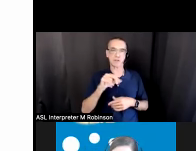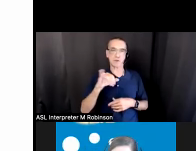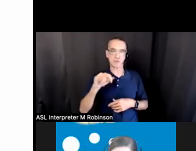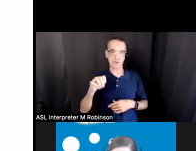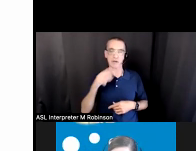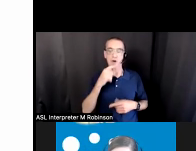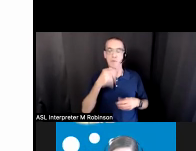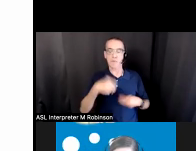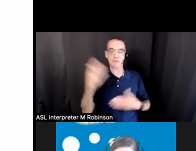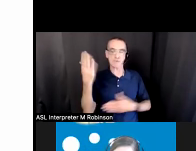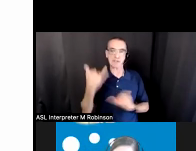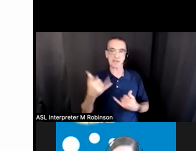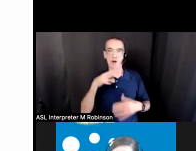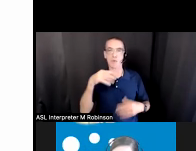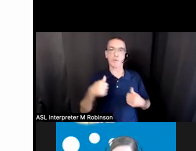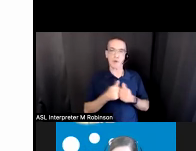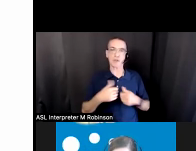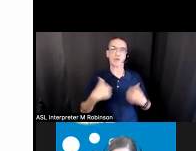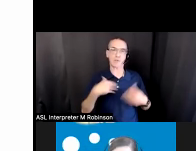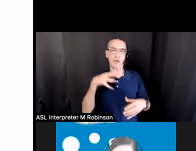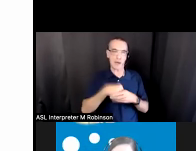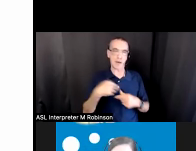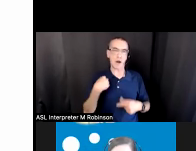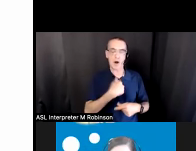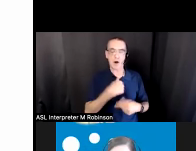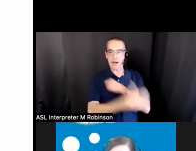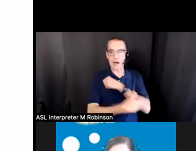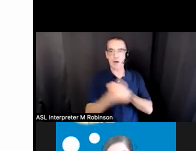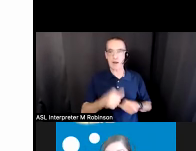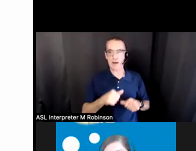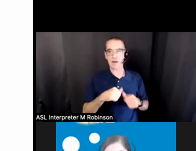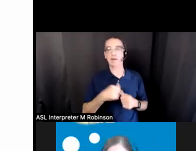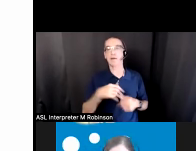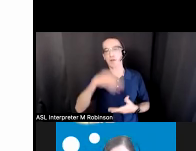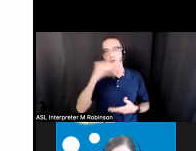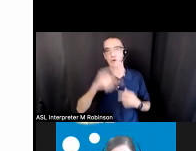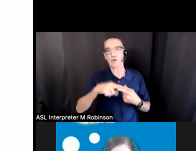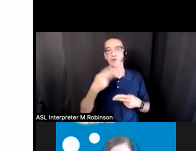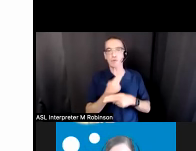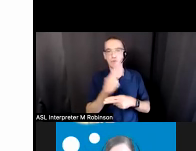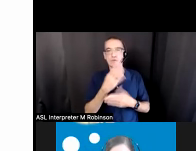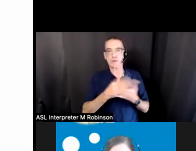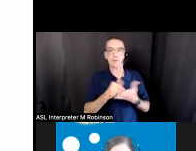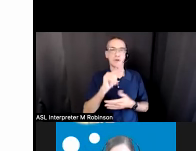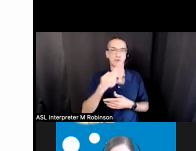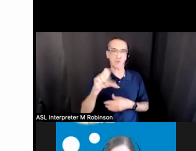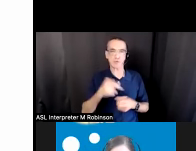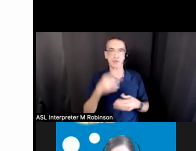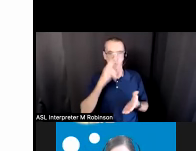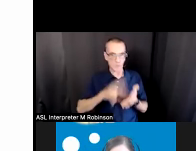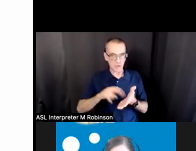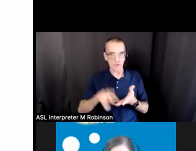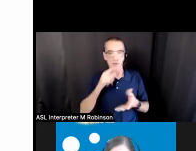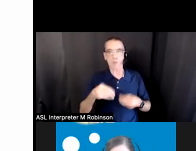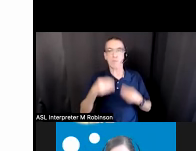around youth engagement and how we in our counties can learn to utilize some of the tools and the research that they are